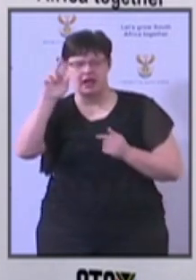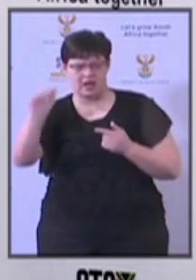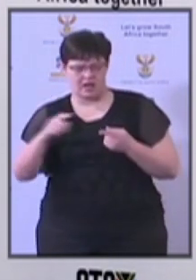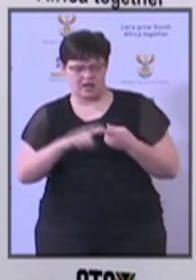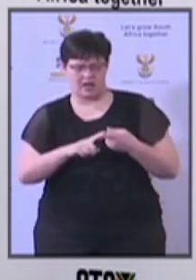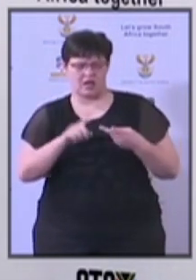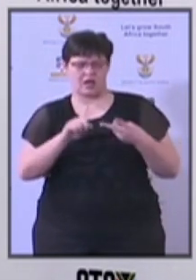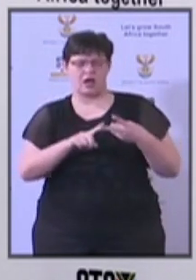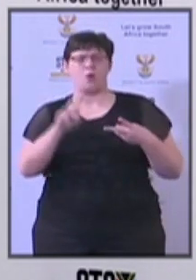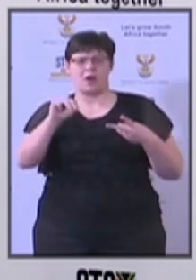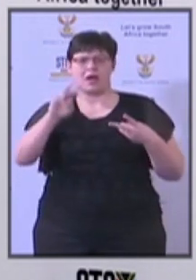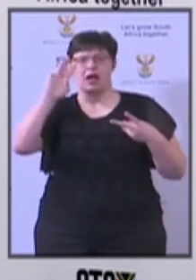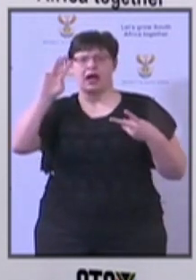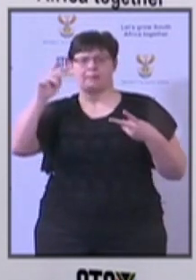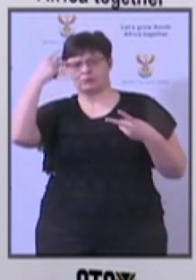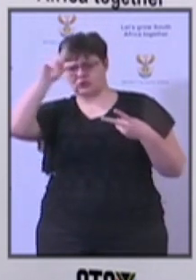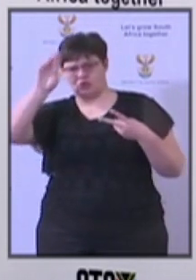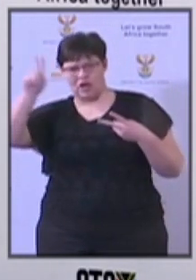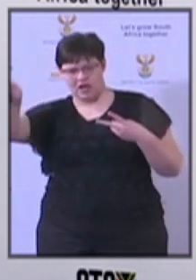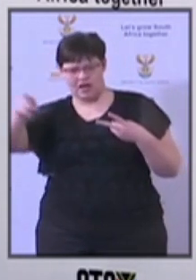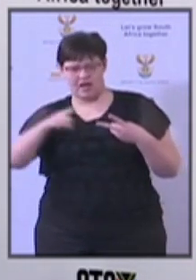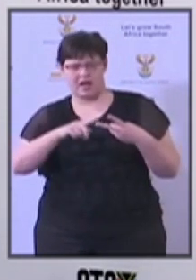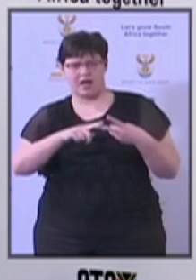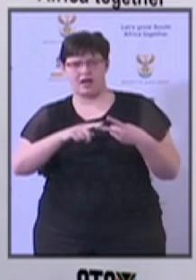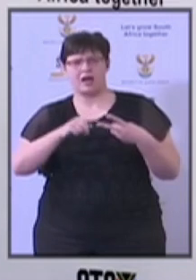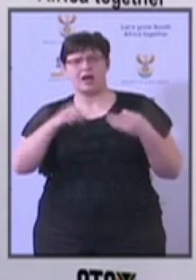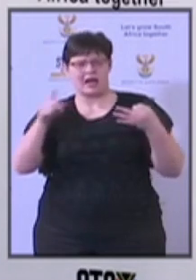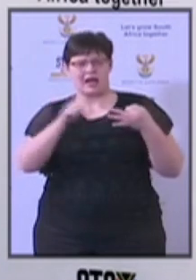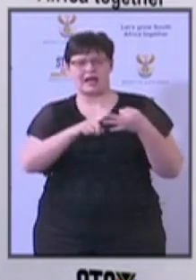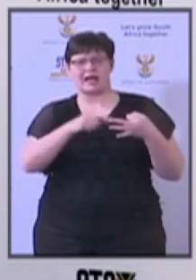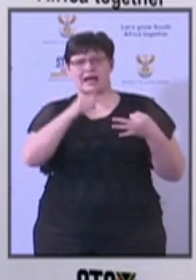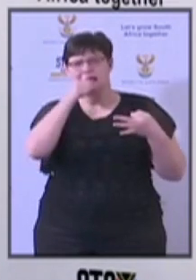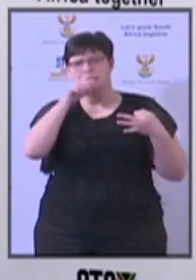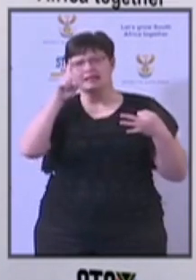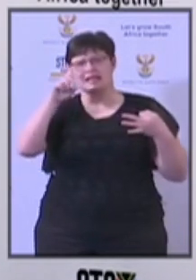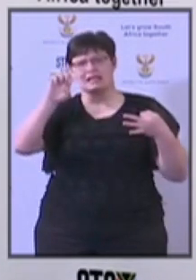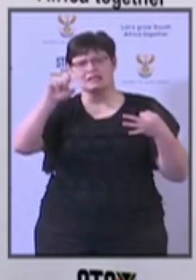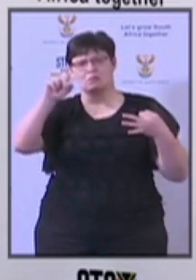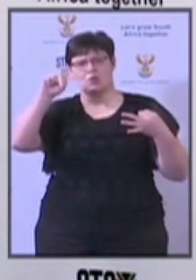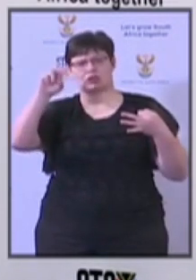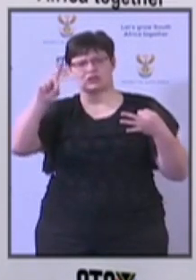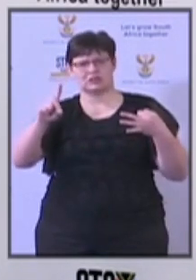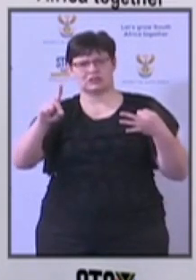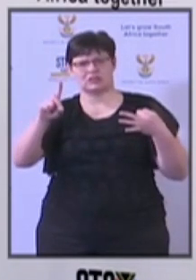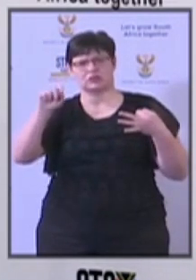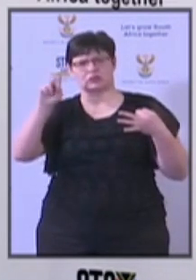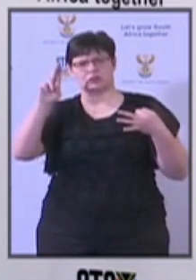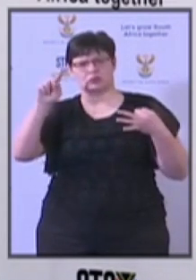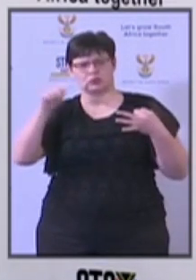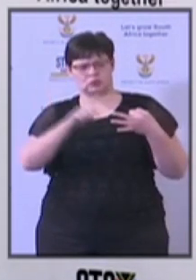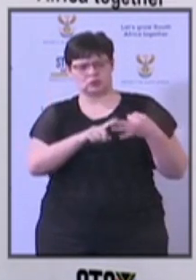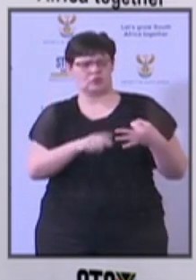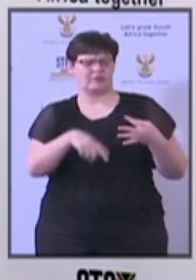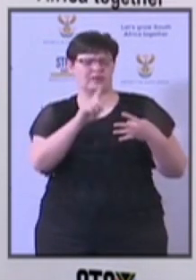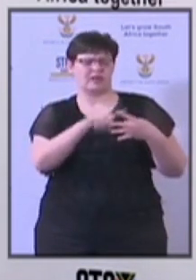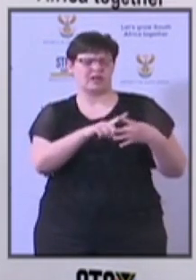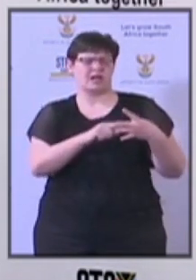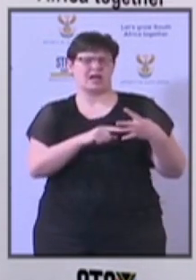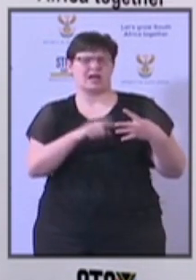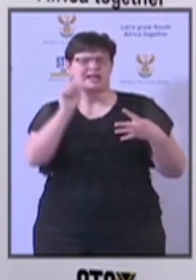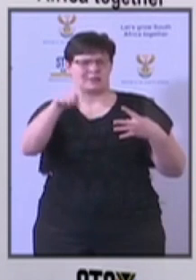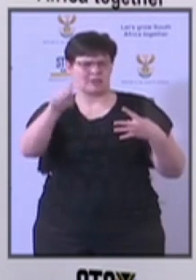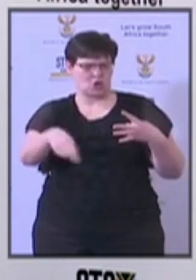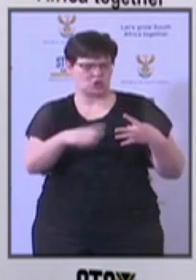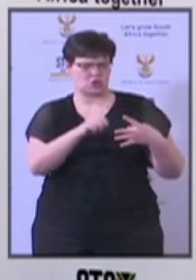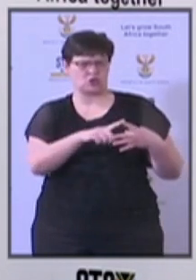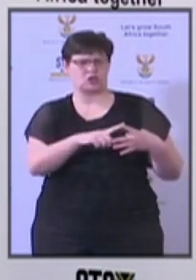here in Marabastad, the biggest of them all, the Desmond Tutu Refugee Reception Center. We've got one in Cape Town. We've got one